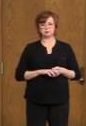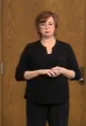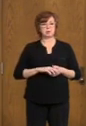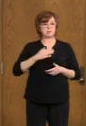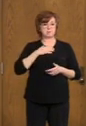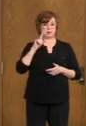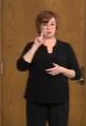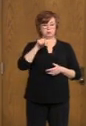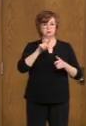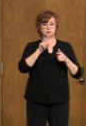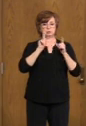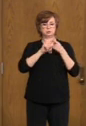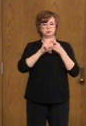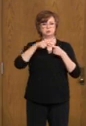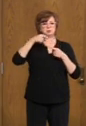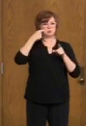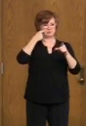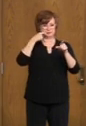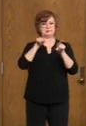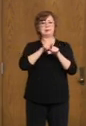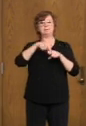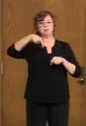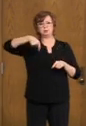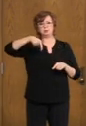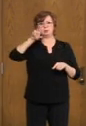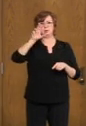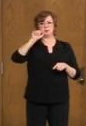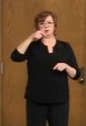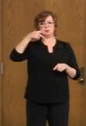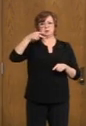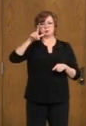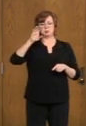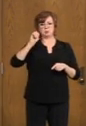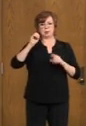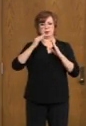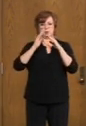My question relates to Capel House as well.